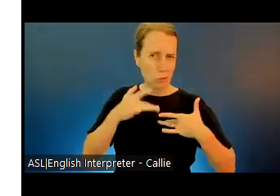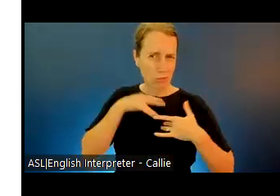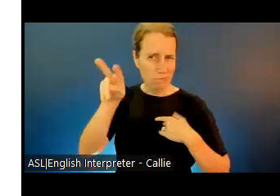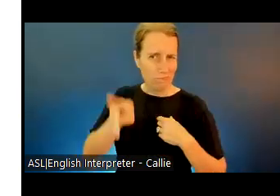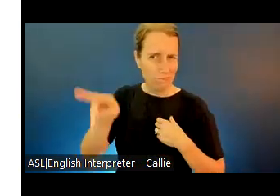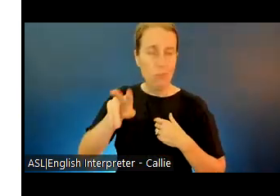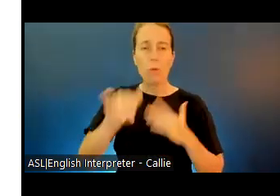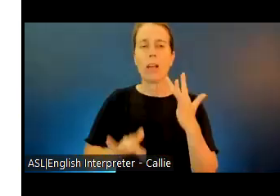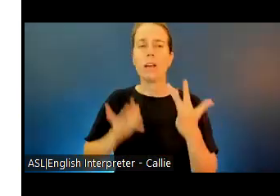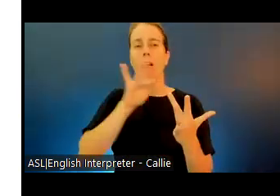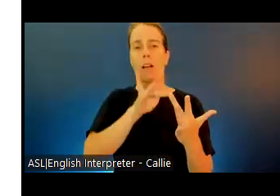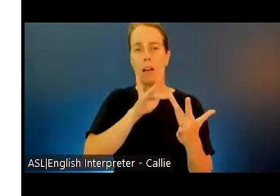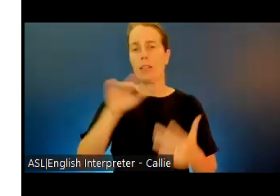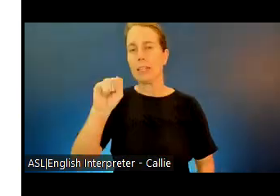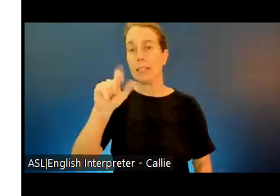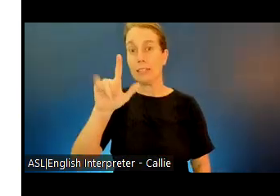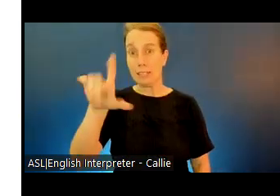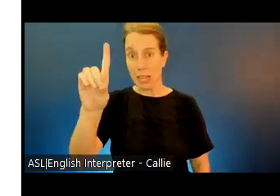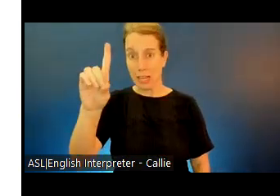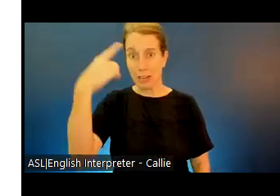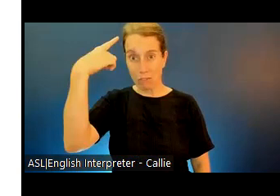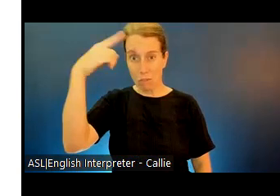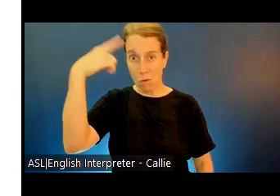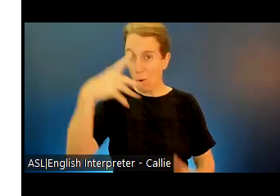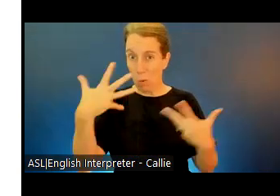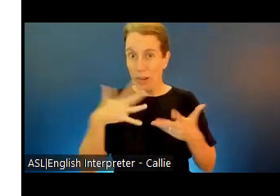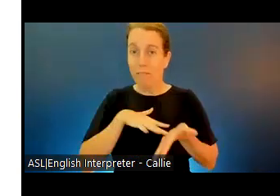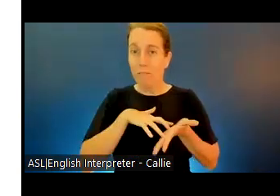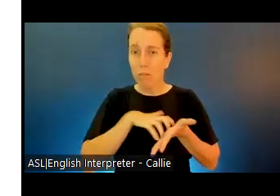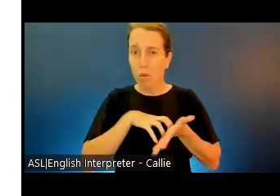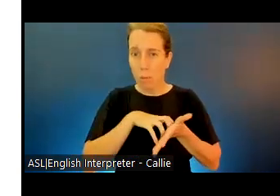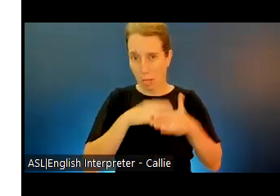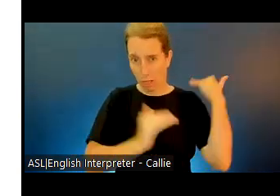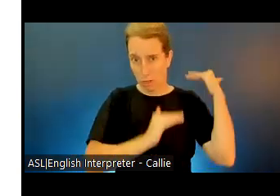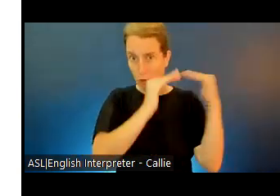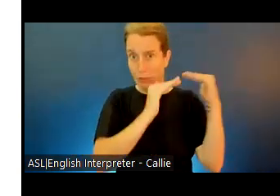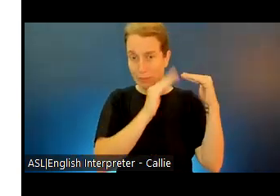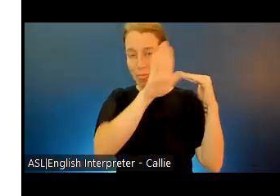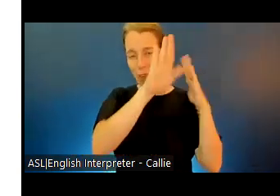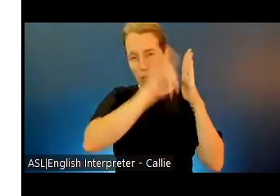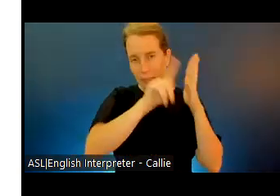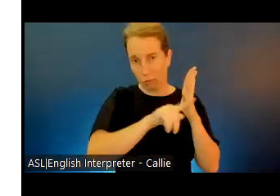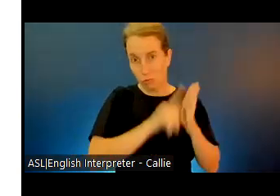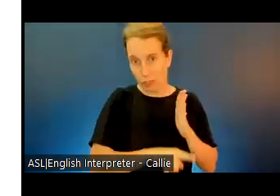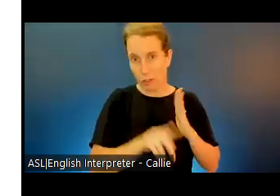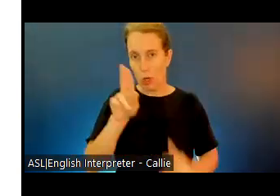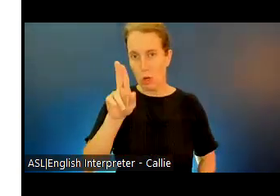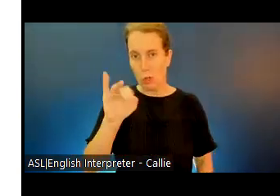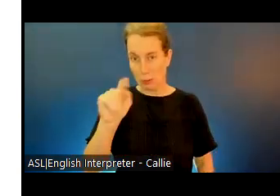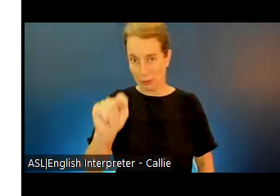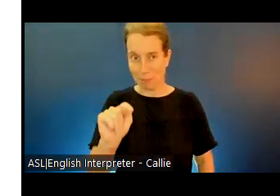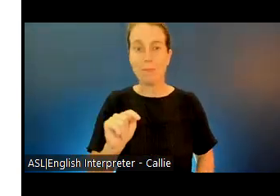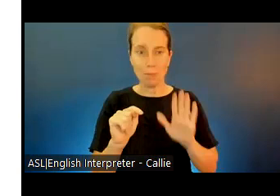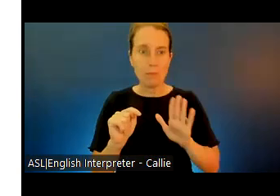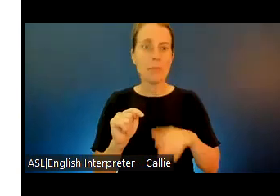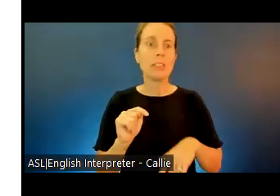Enforcement Division, or SLED. When you make a report to SLED involving an adult in a DMH facility, or we'll talk about